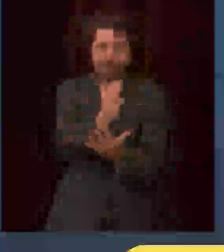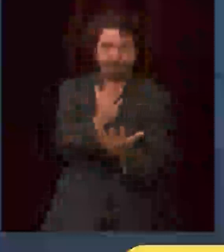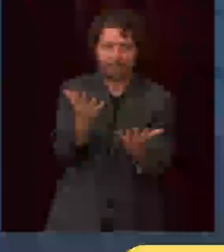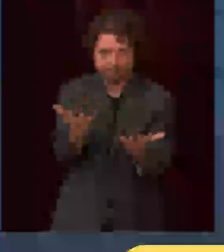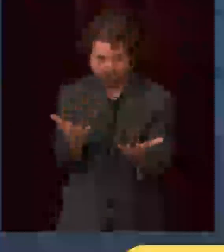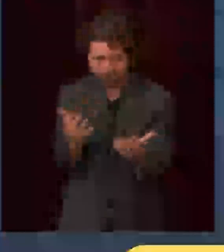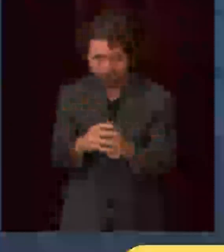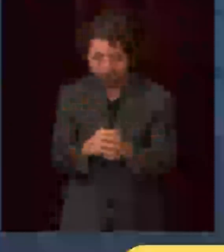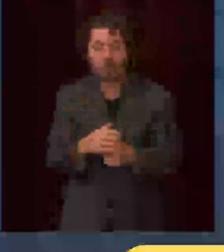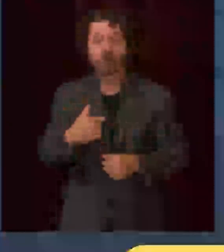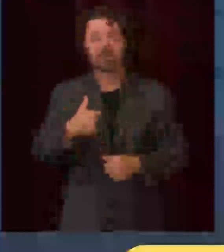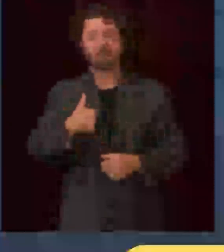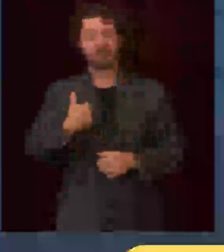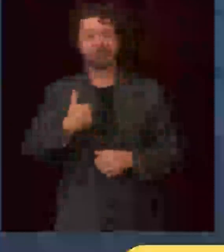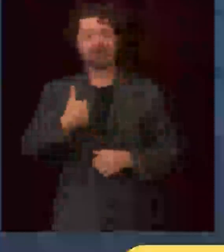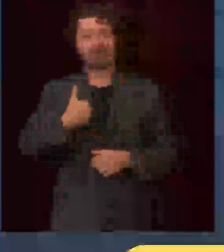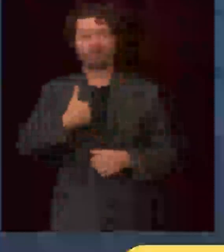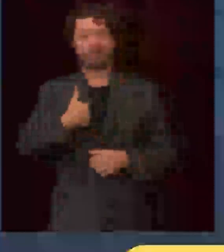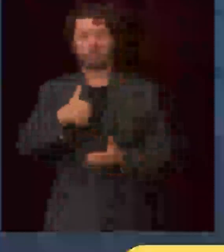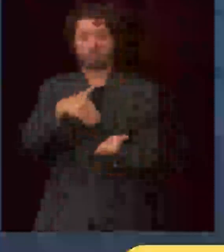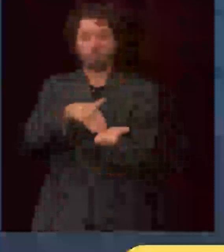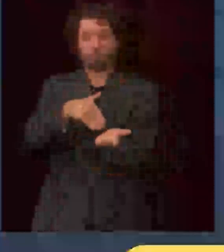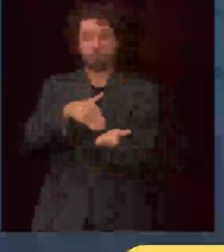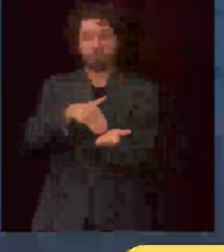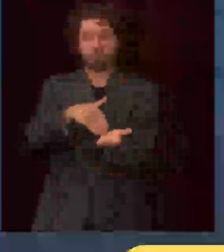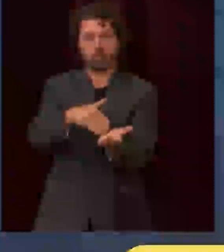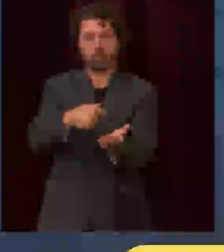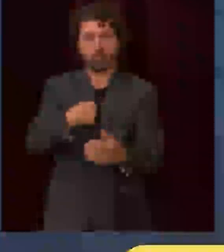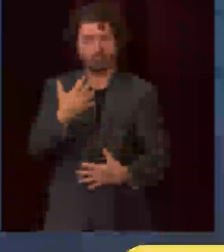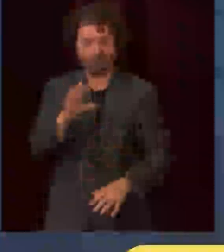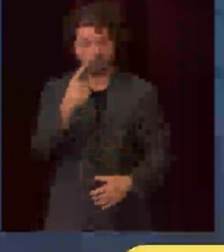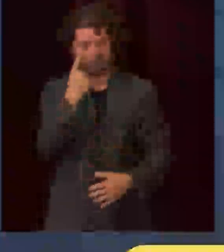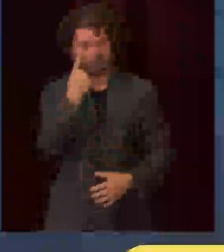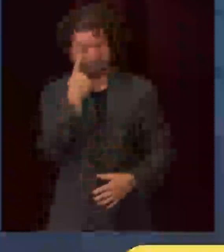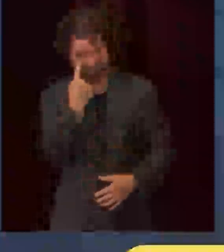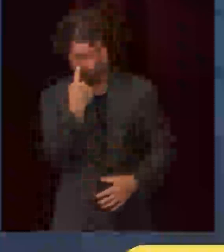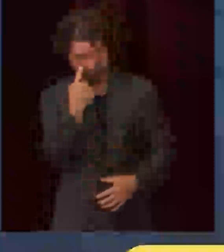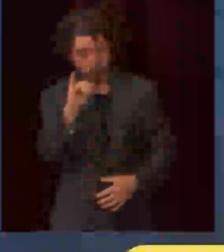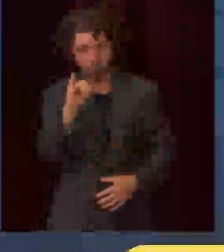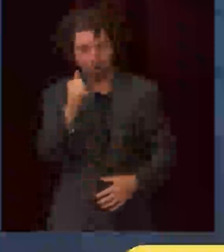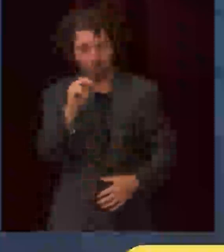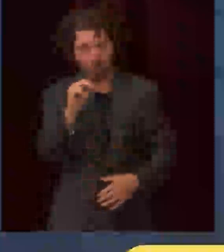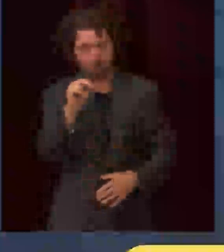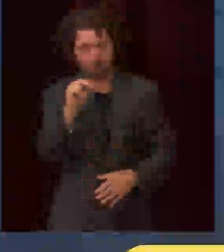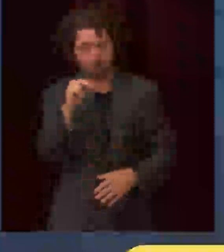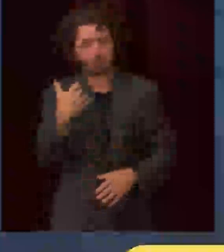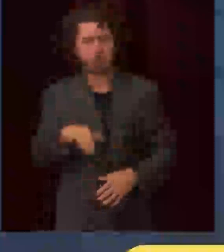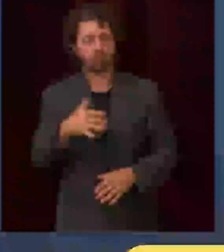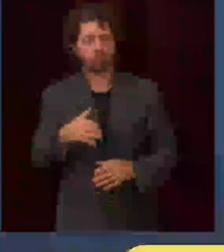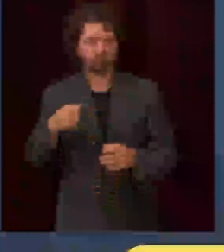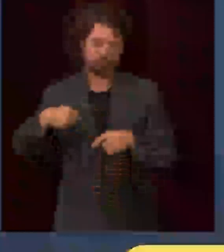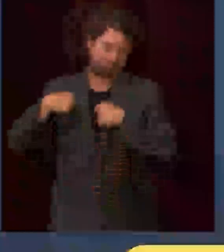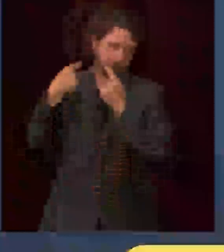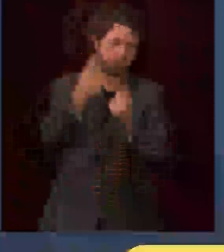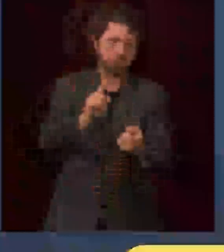move ahead using the tools and the toolkit that is being described today.